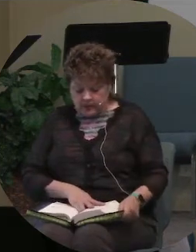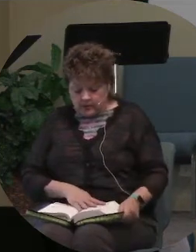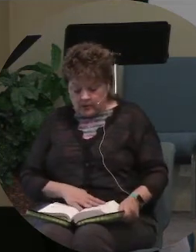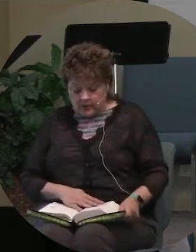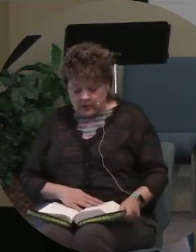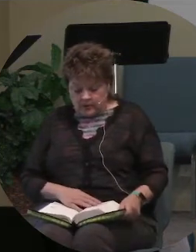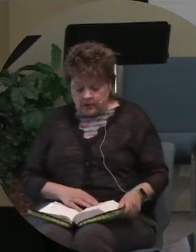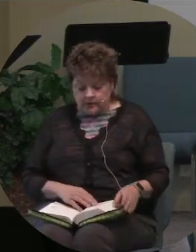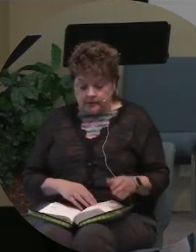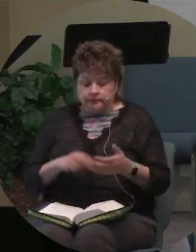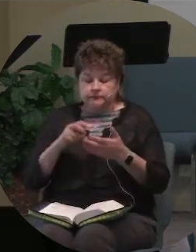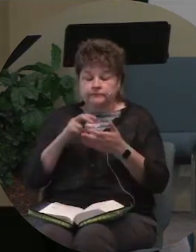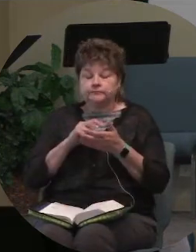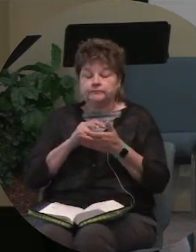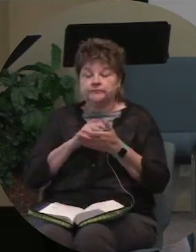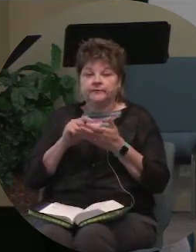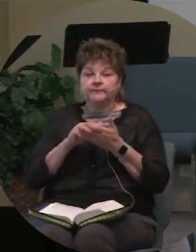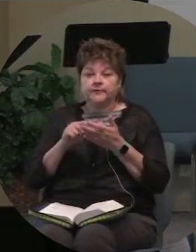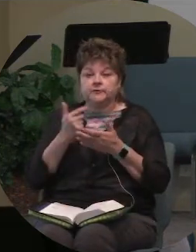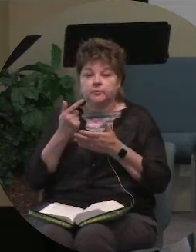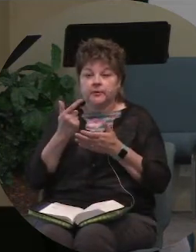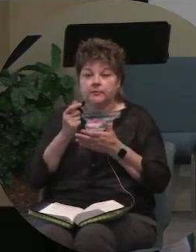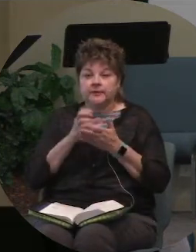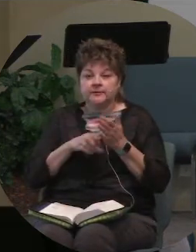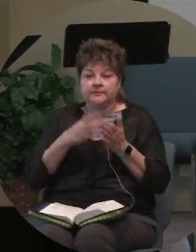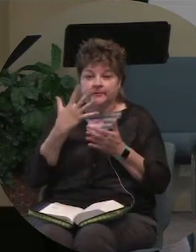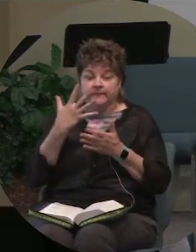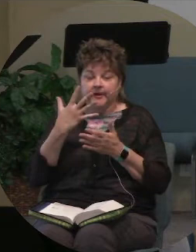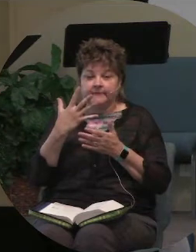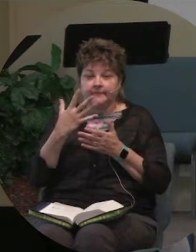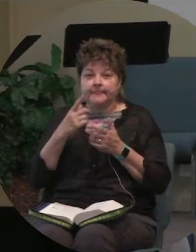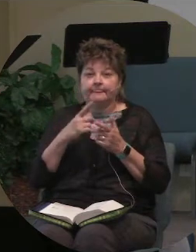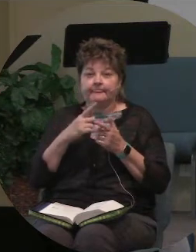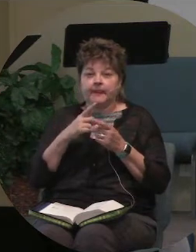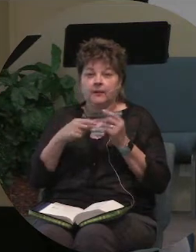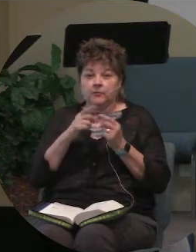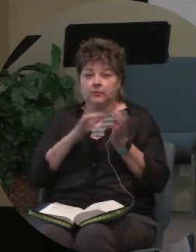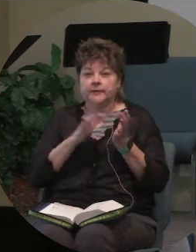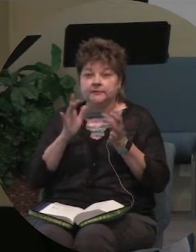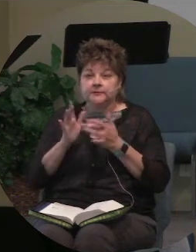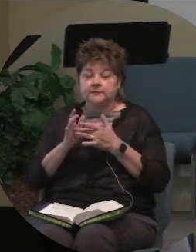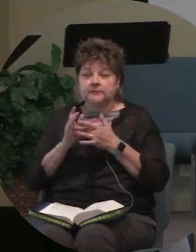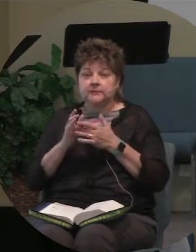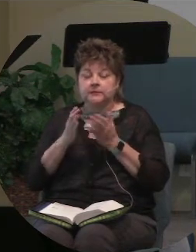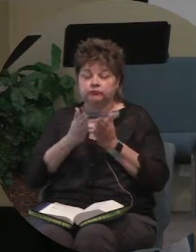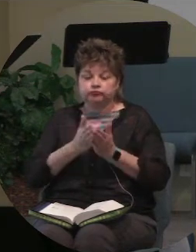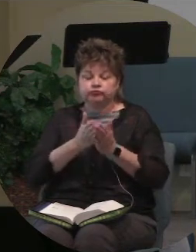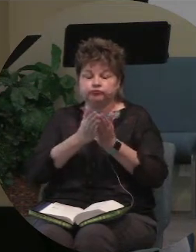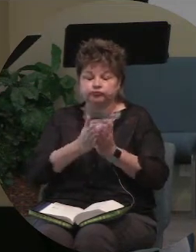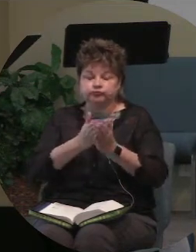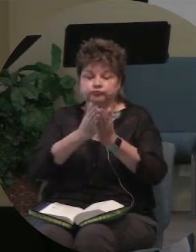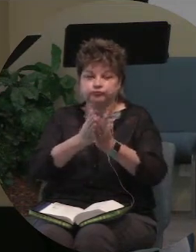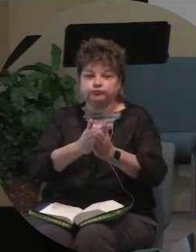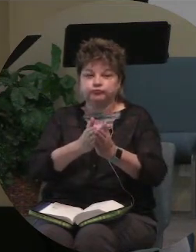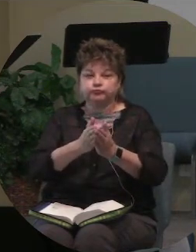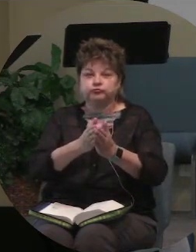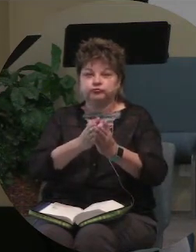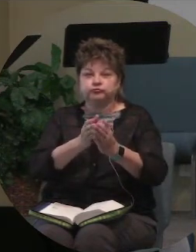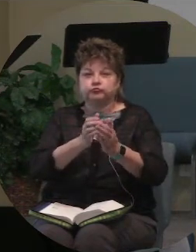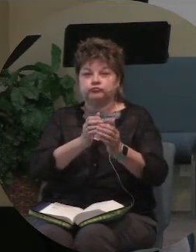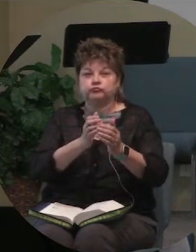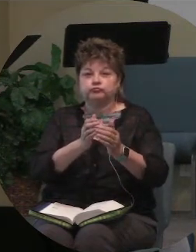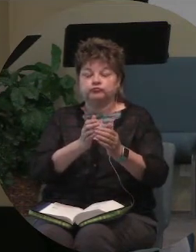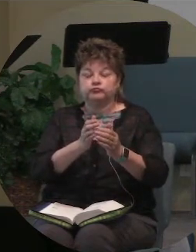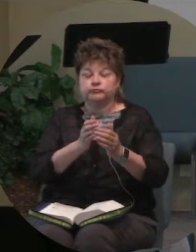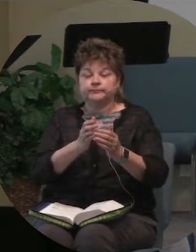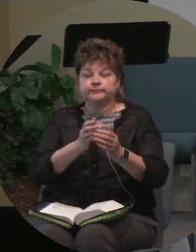In verse 21 of Mark chapter 5. When Jesus had crossed over again in the boat to the other side, a large crowd gathered